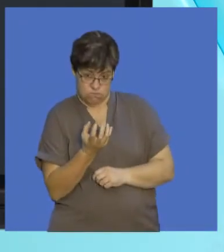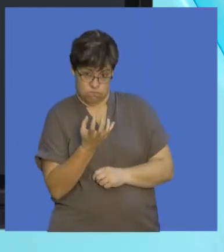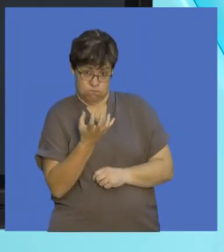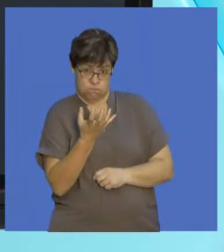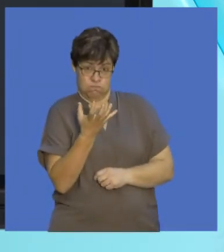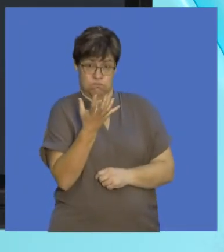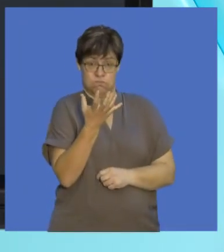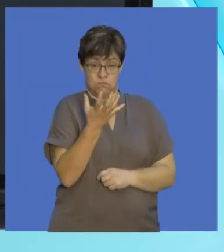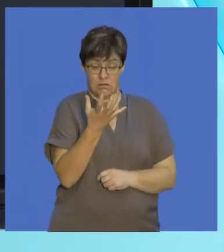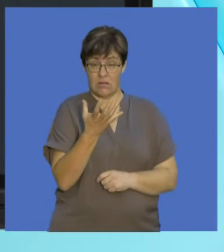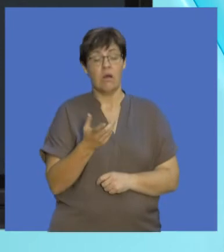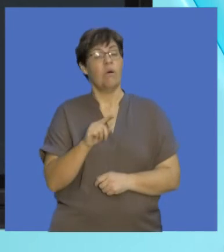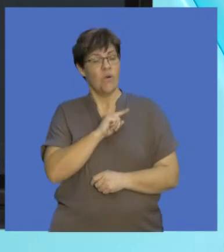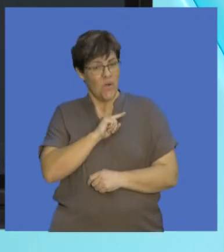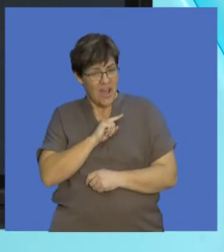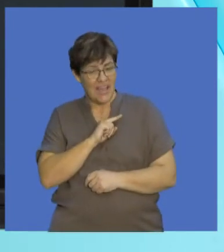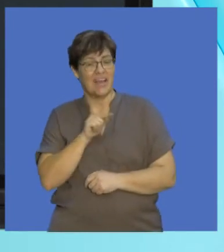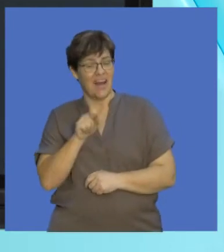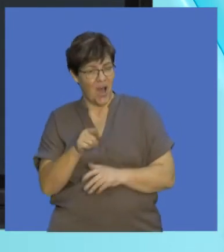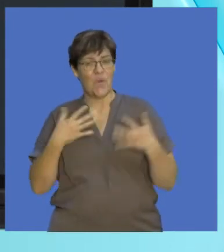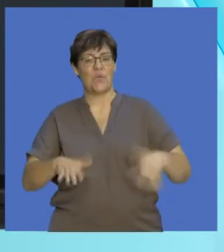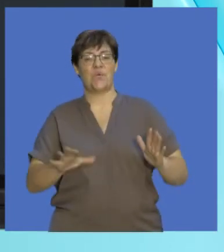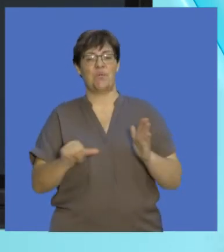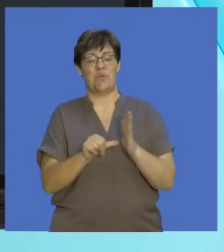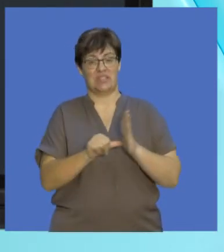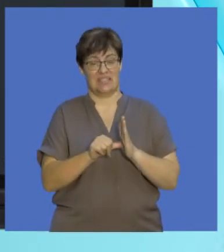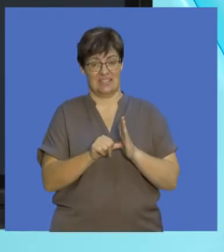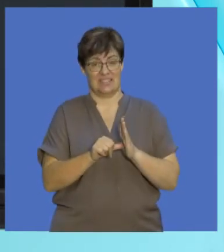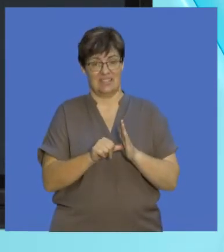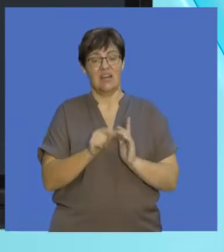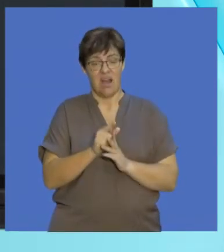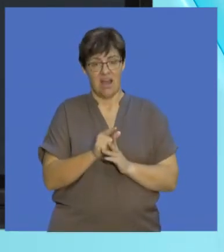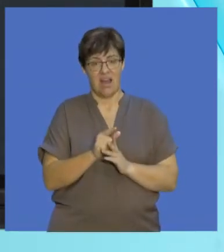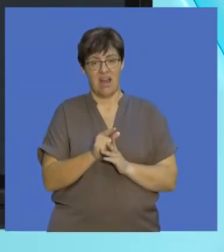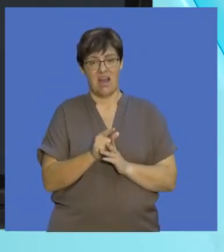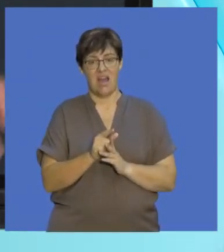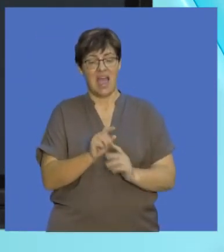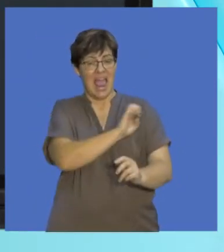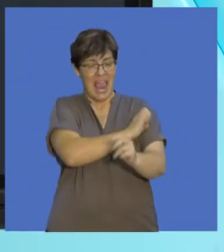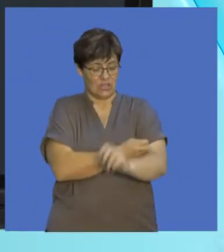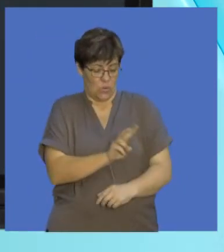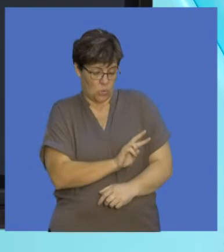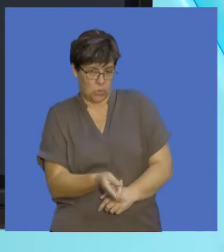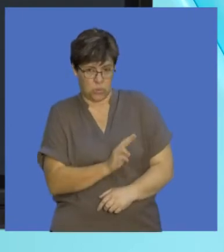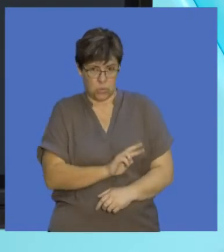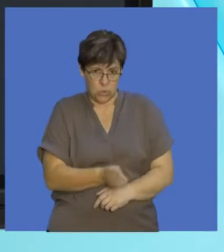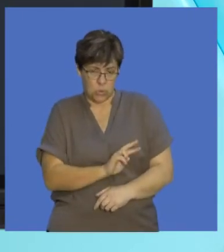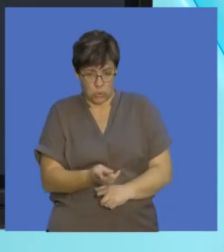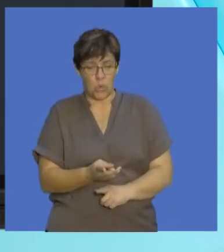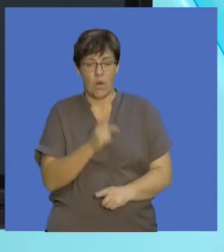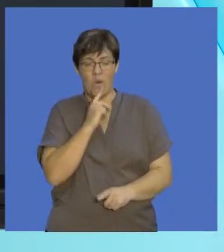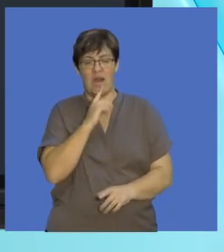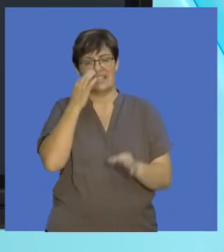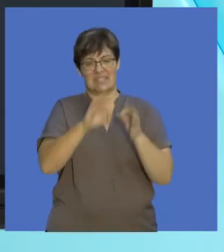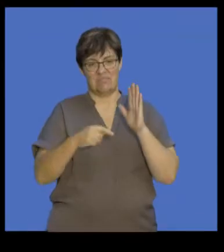light burns, because that has also to do with something very, very important, which is the energy conversion that takes place in a simple